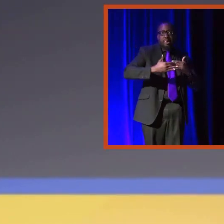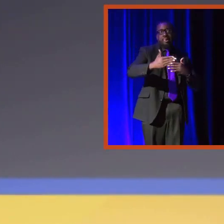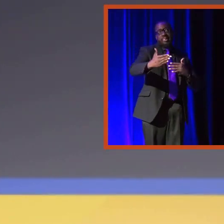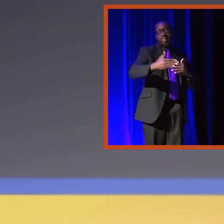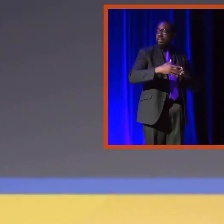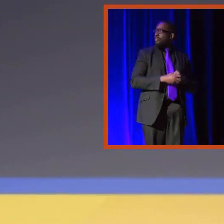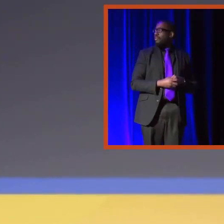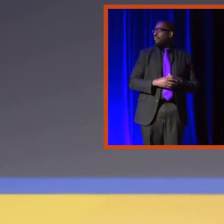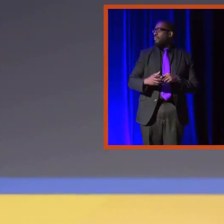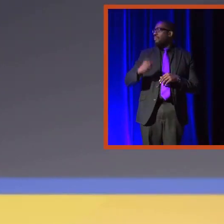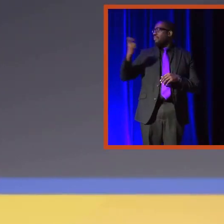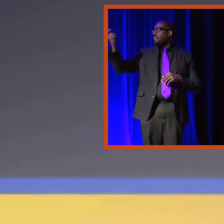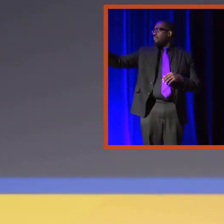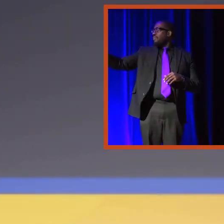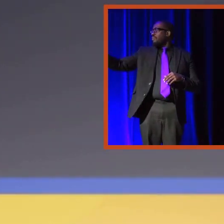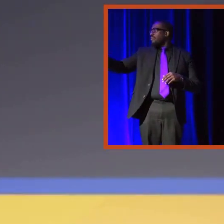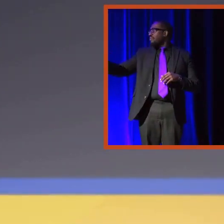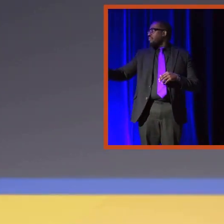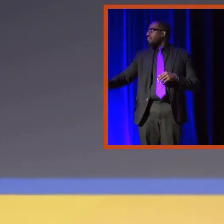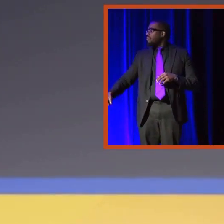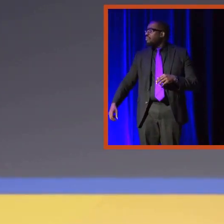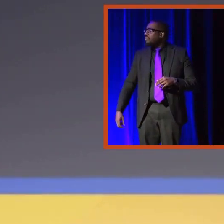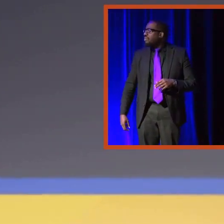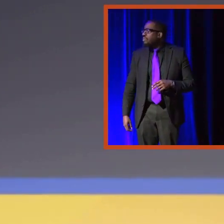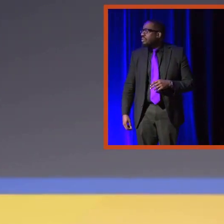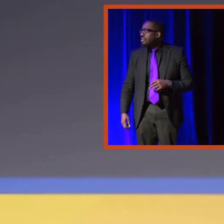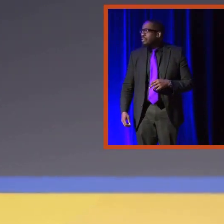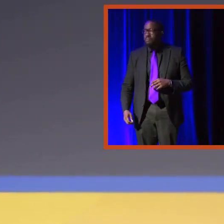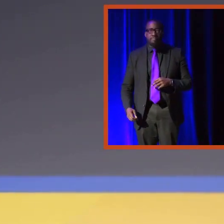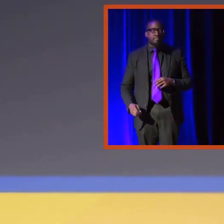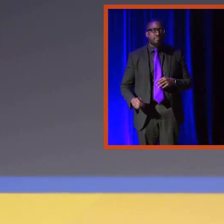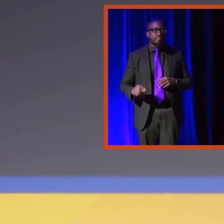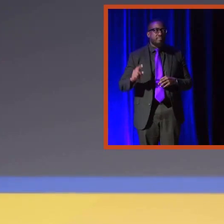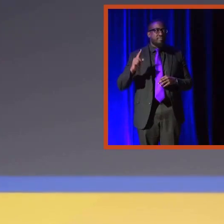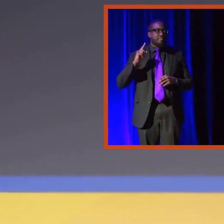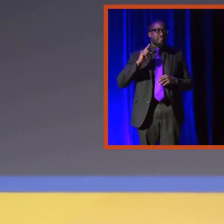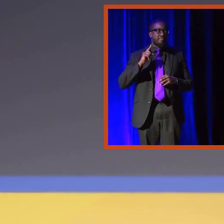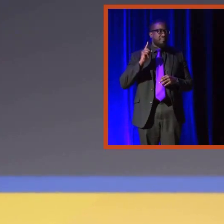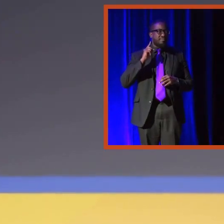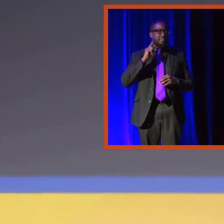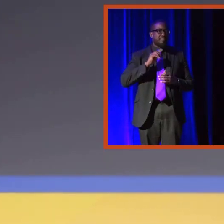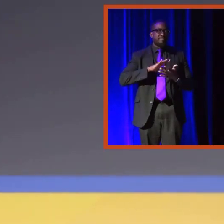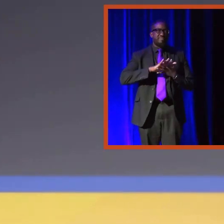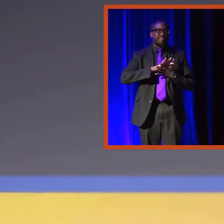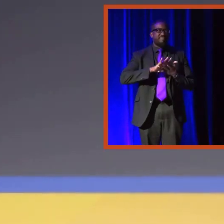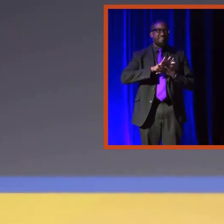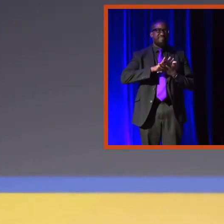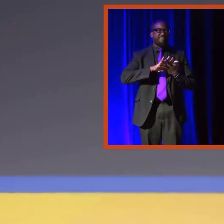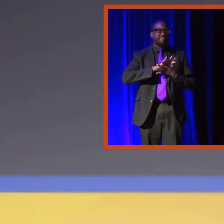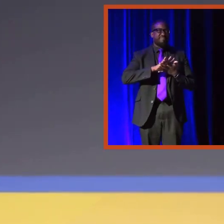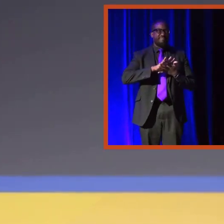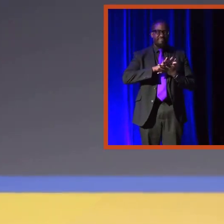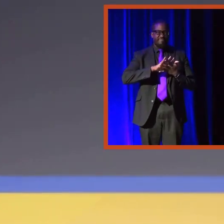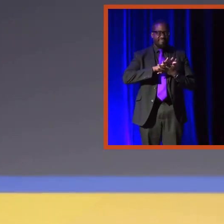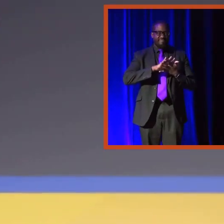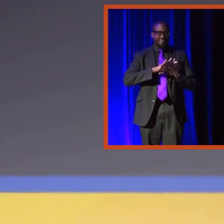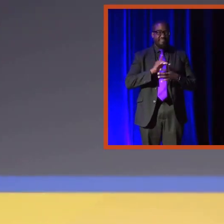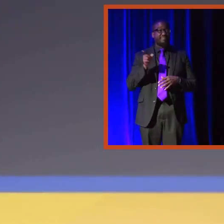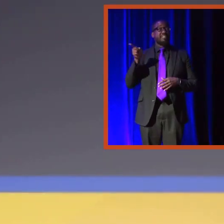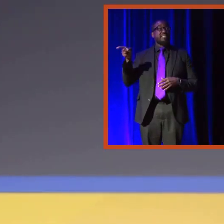I would assume that my results are garbage until I can explain otherwise. It sounds like you have an